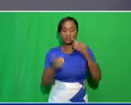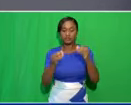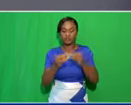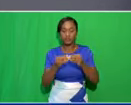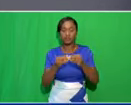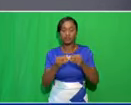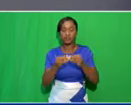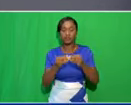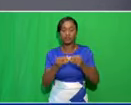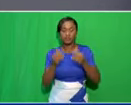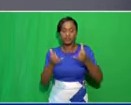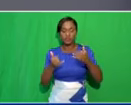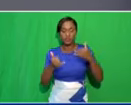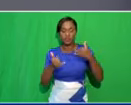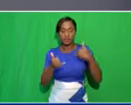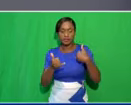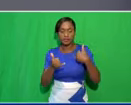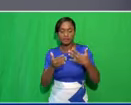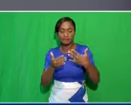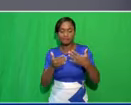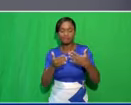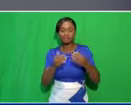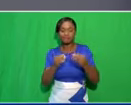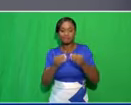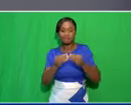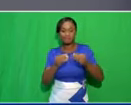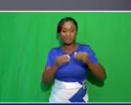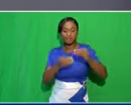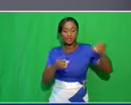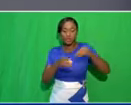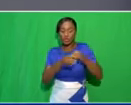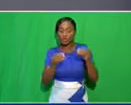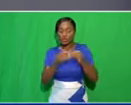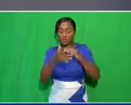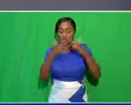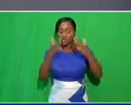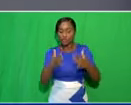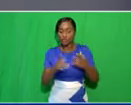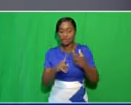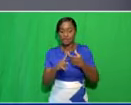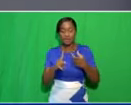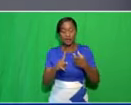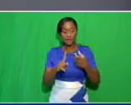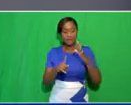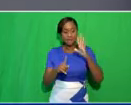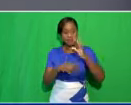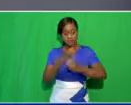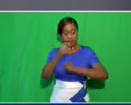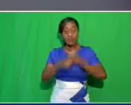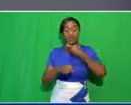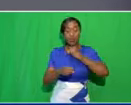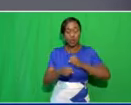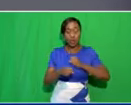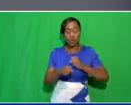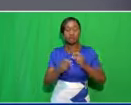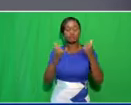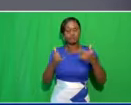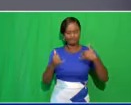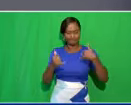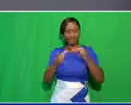are even looking at extending that to those students as early as age 5. So there are systems in